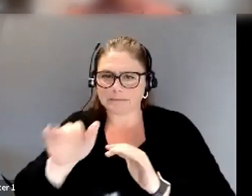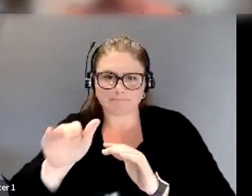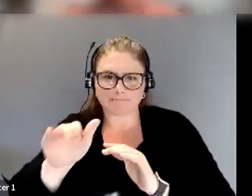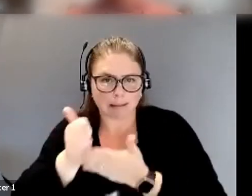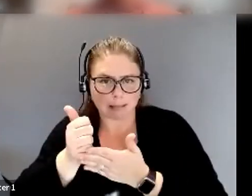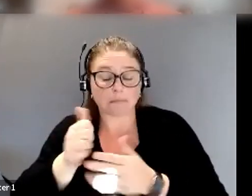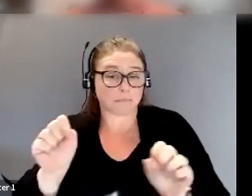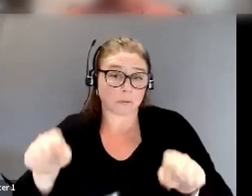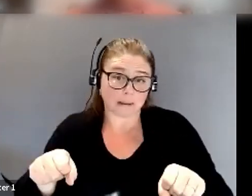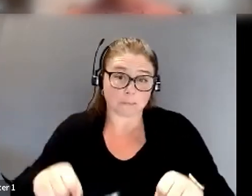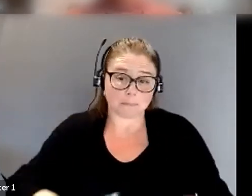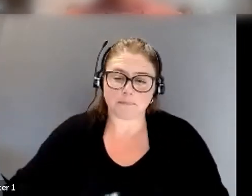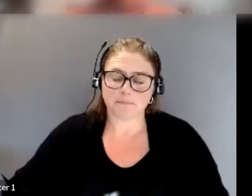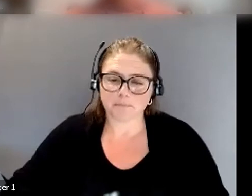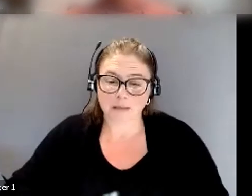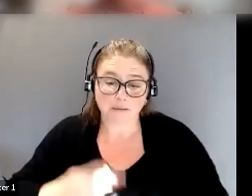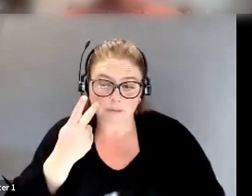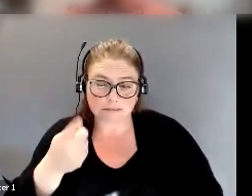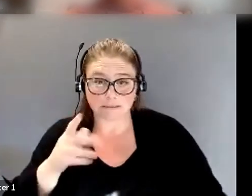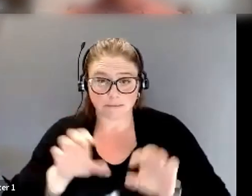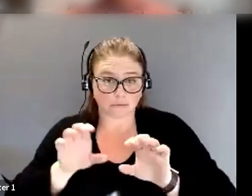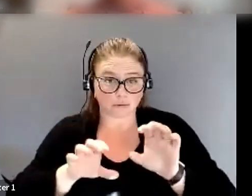Now I see we have some messages in the chat.